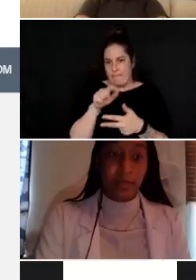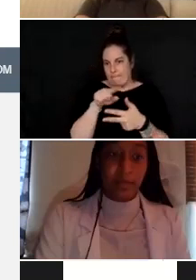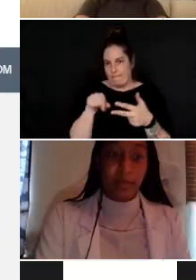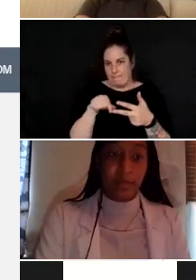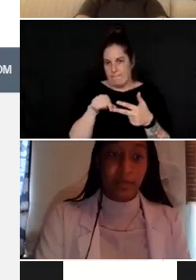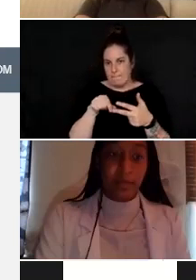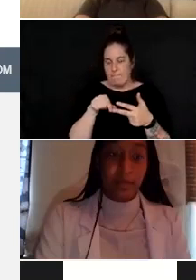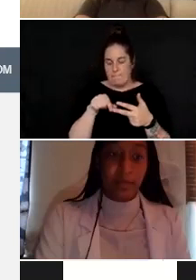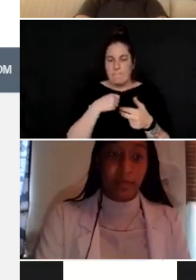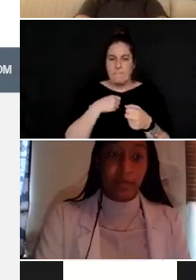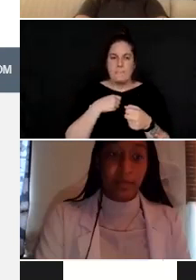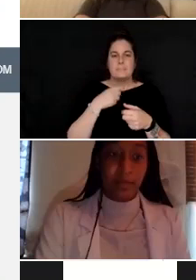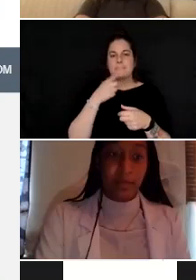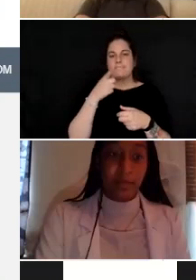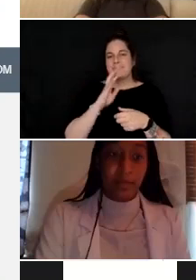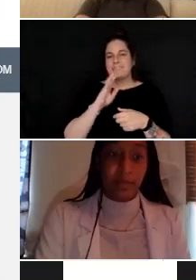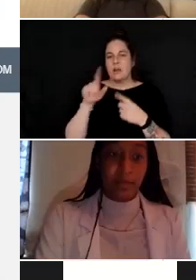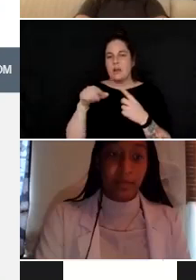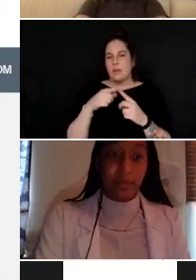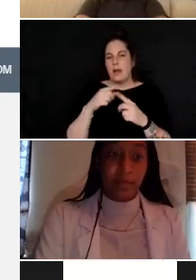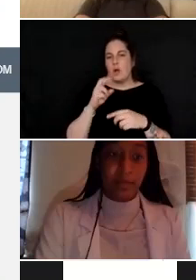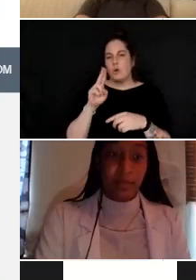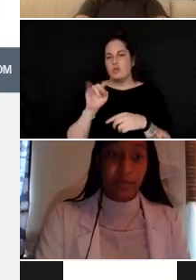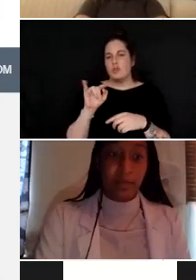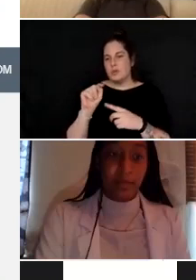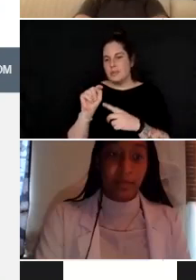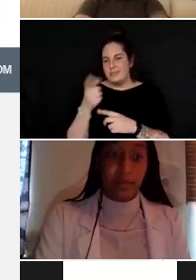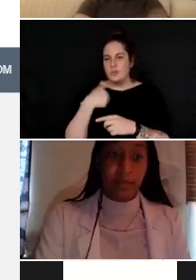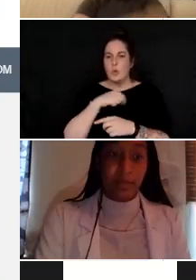They talk about units for heat. We focus on joules.